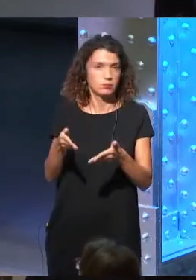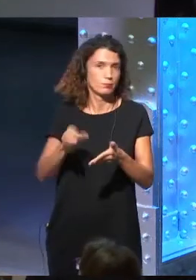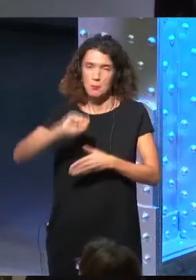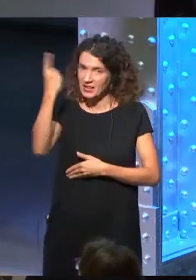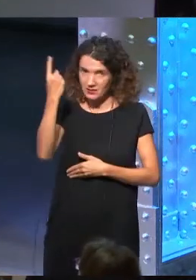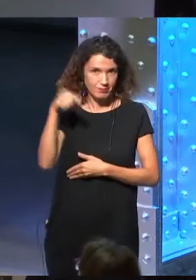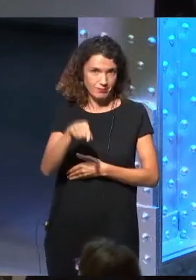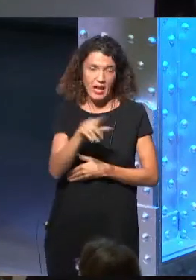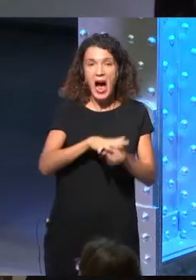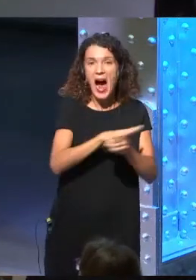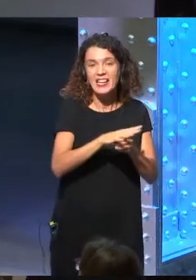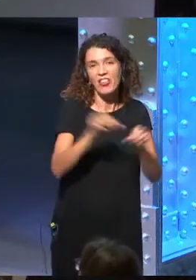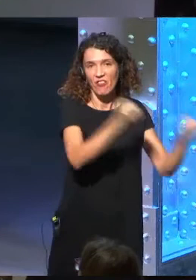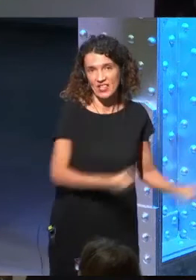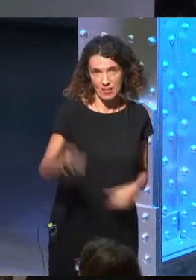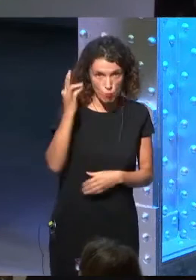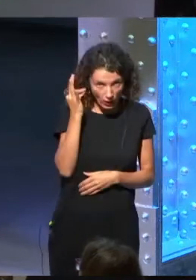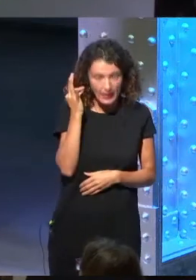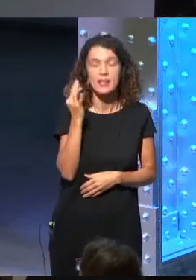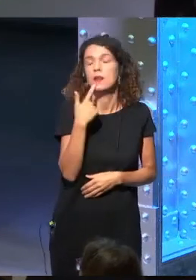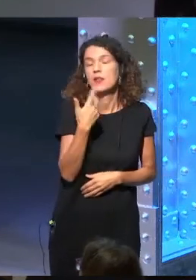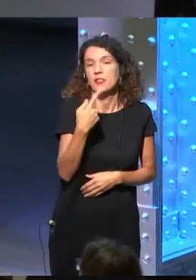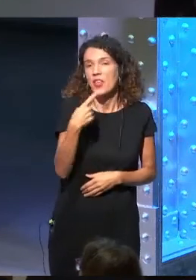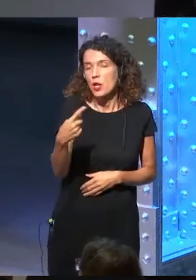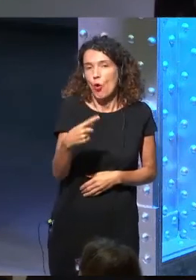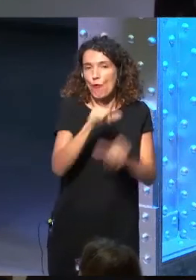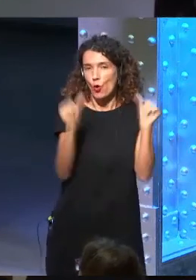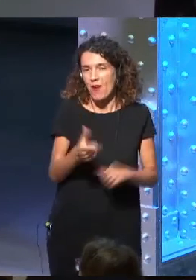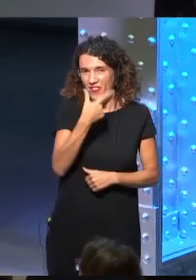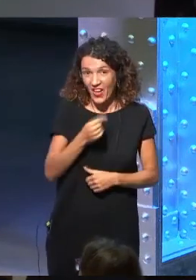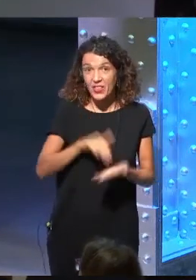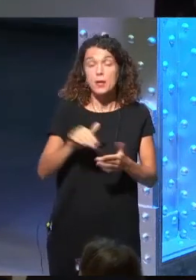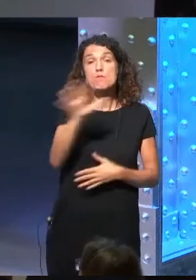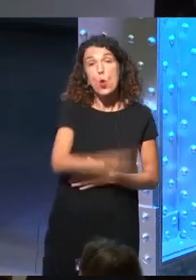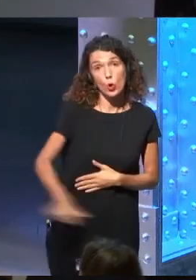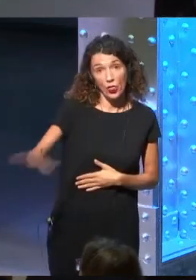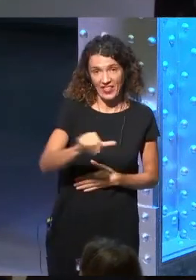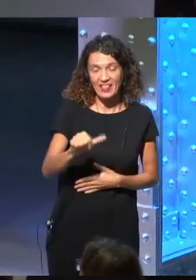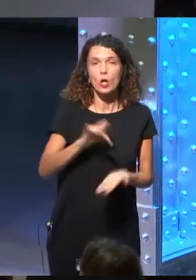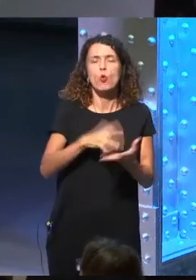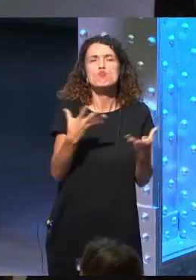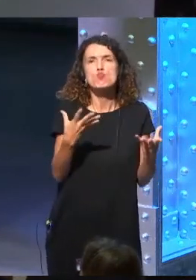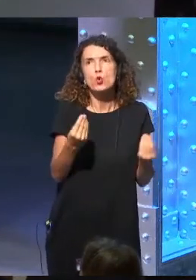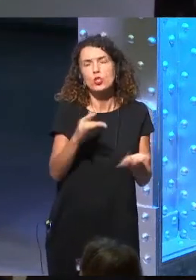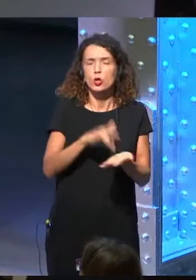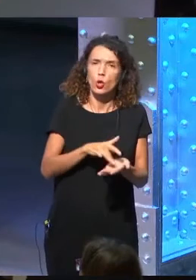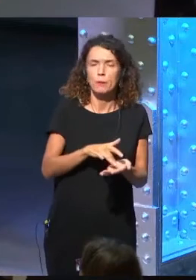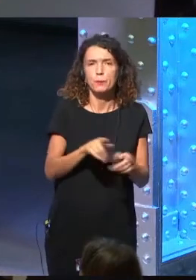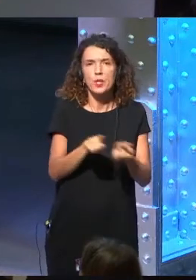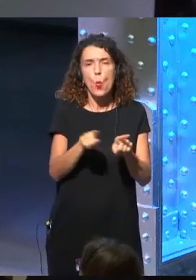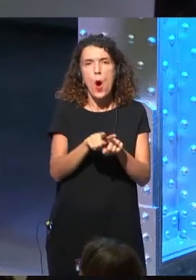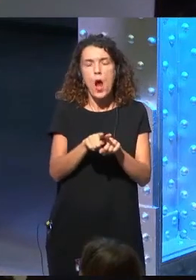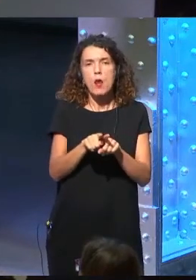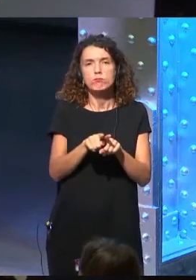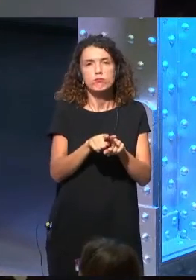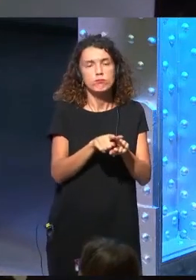it simply, there have been in the Western world far more female ministers of health